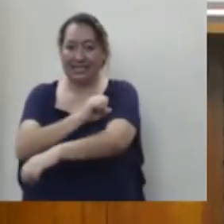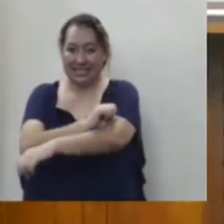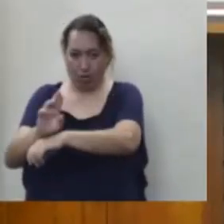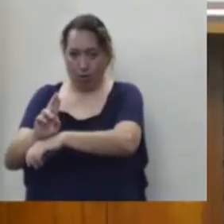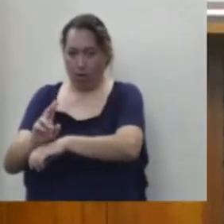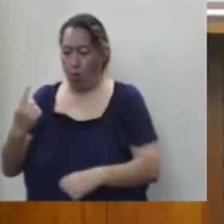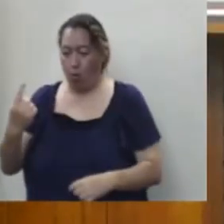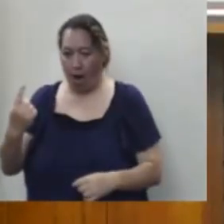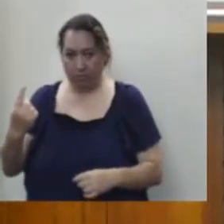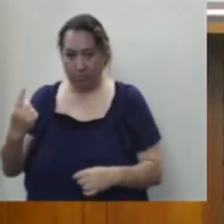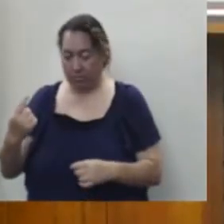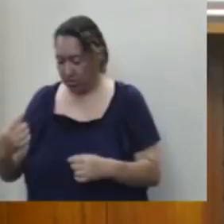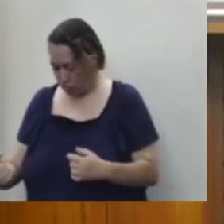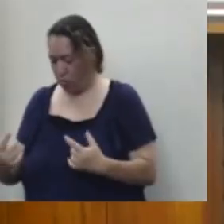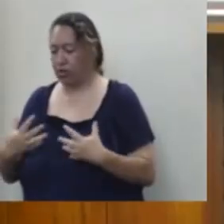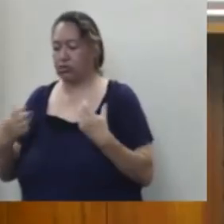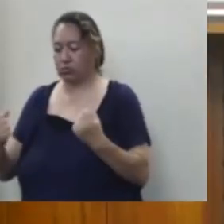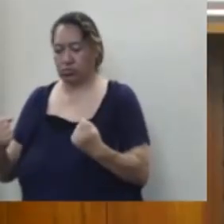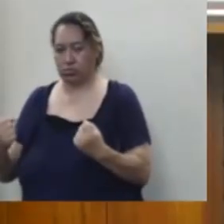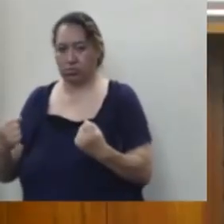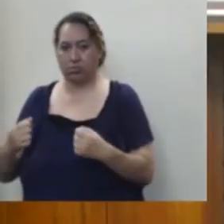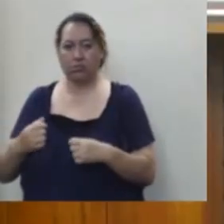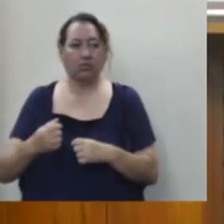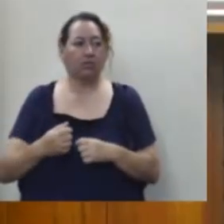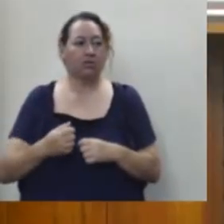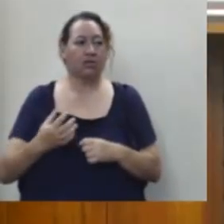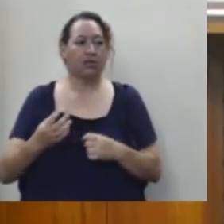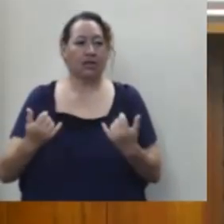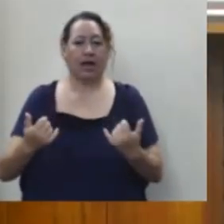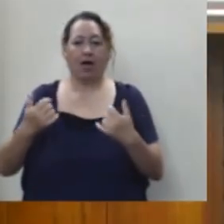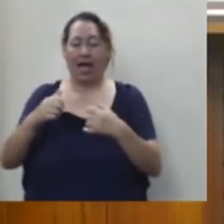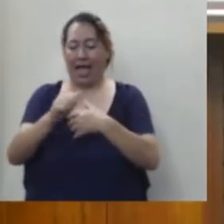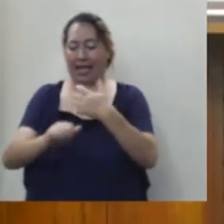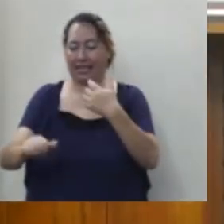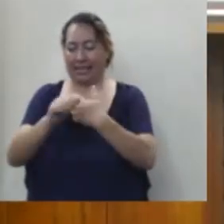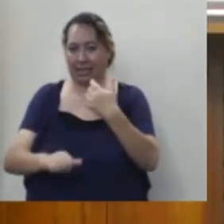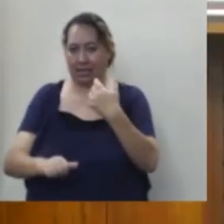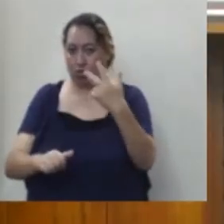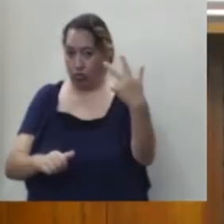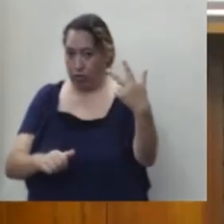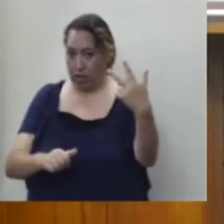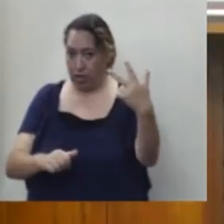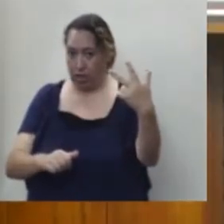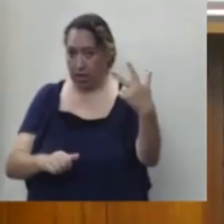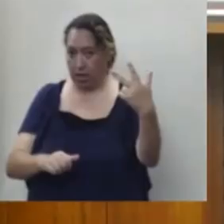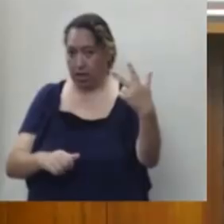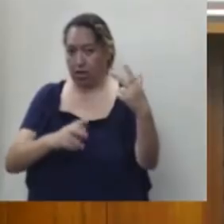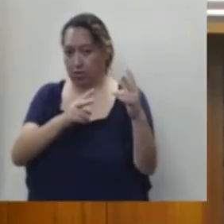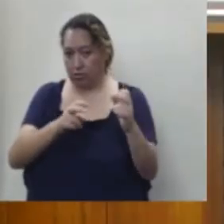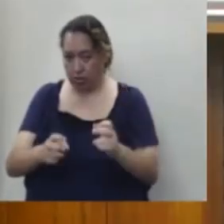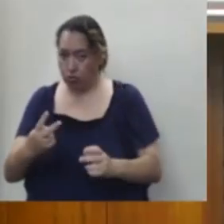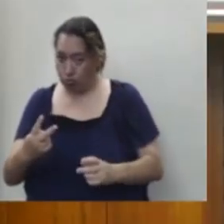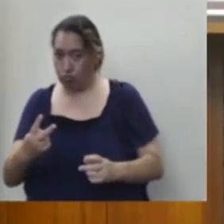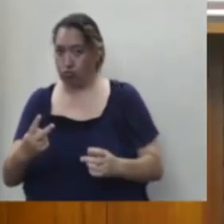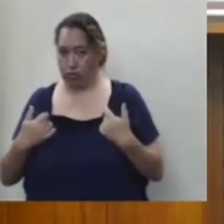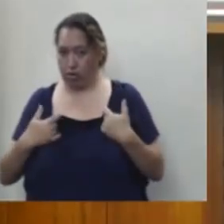positive case, 1 has recovered. And then we go to Agate, 3 confirmed positive cases, 2 have recovered.